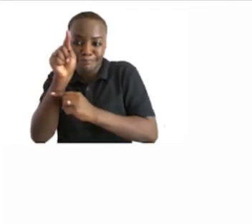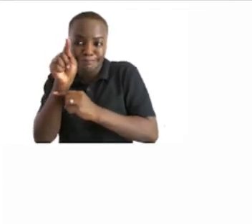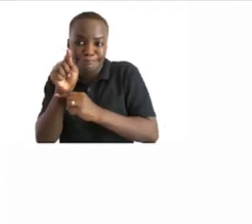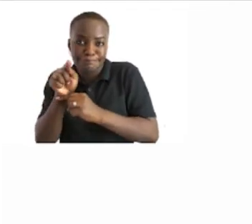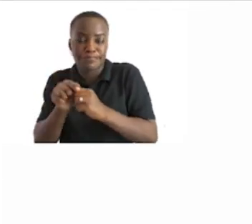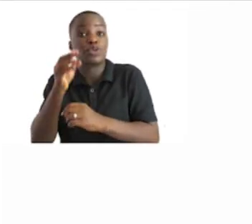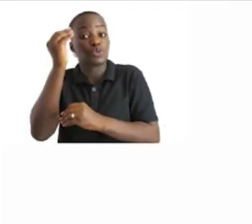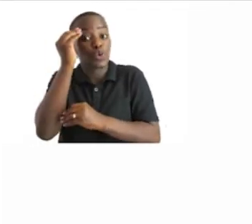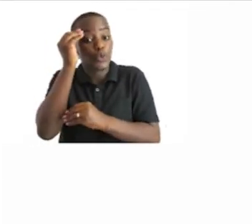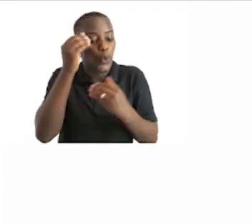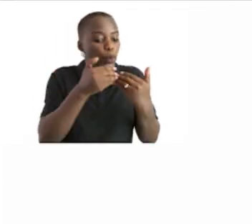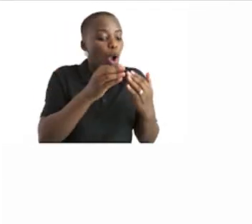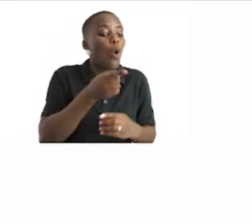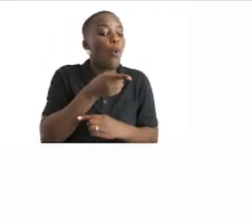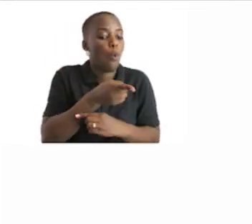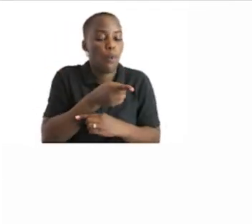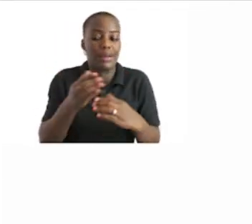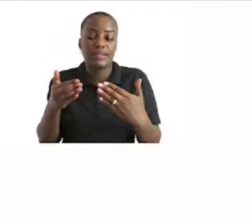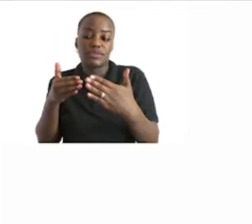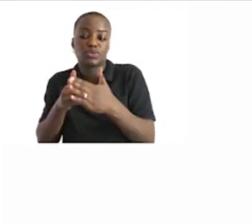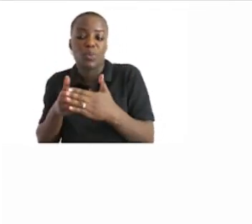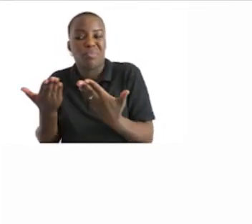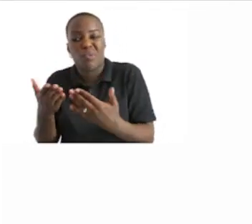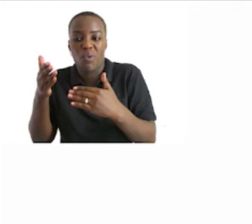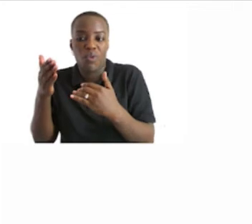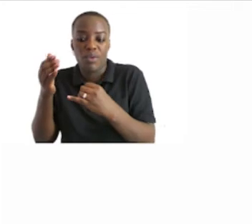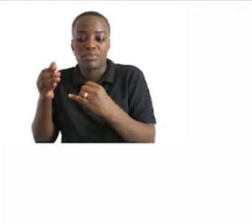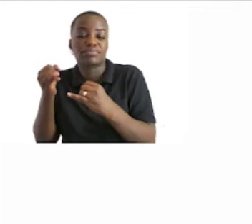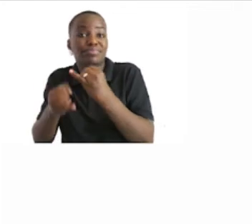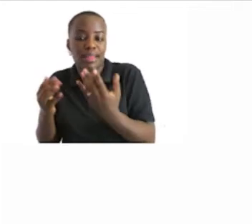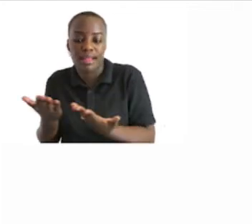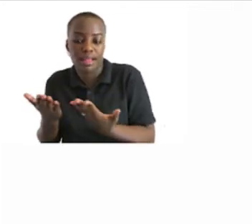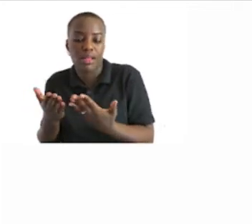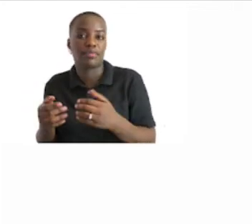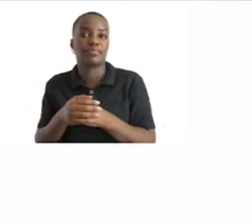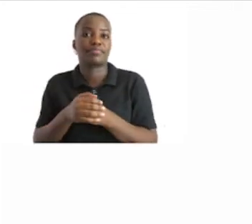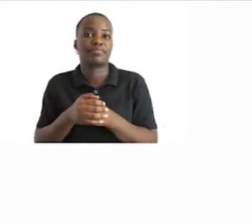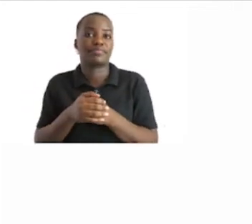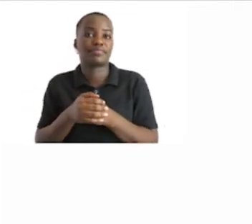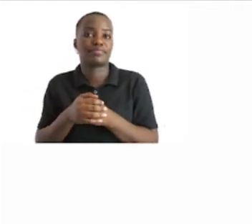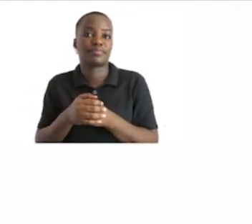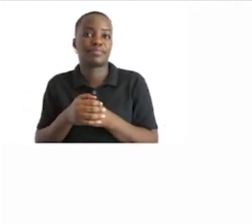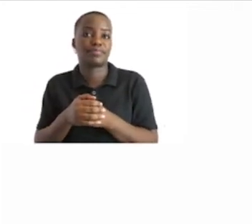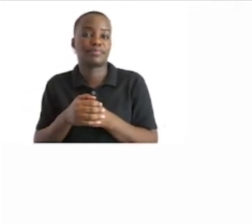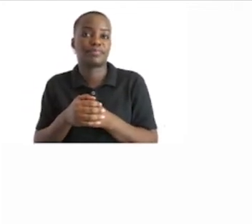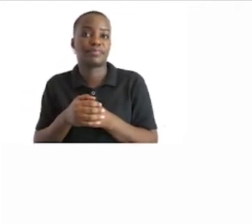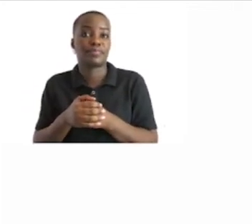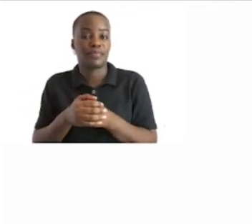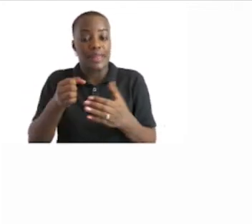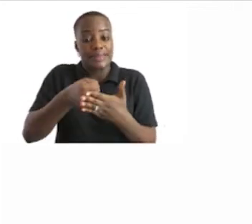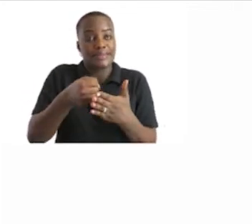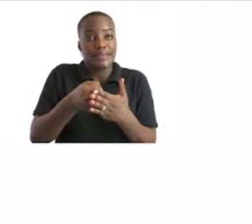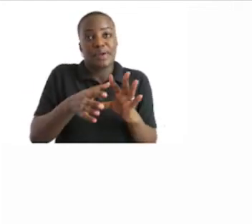that you'll be able to read the answer much more clearly. So if you try this at home